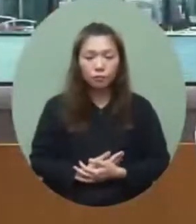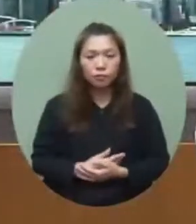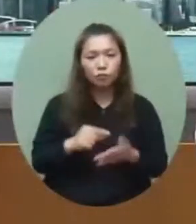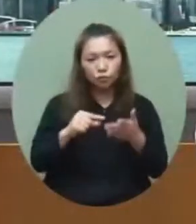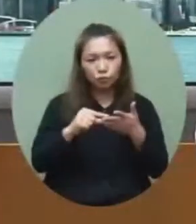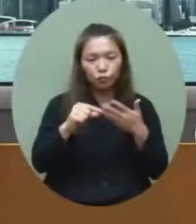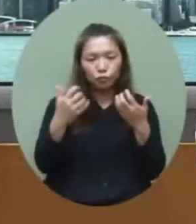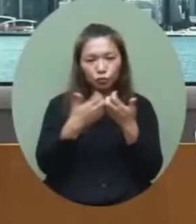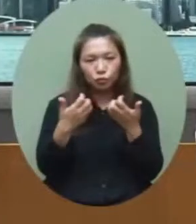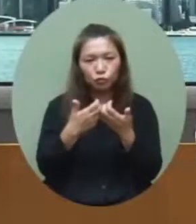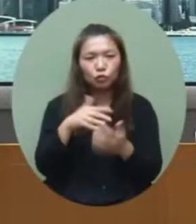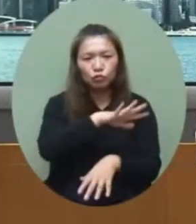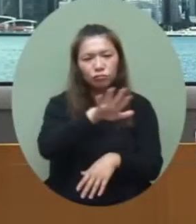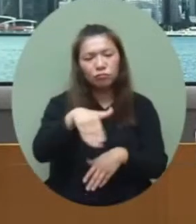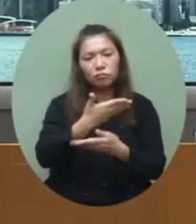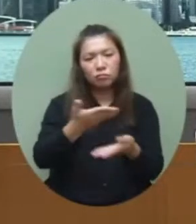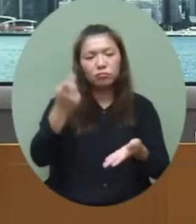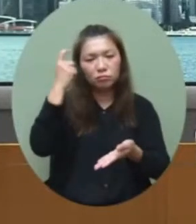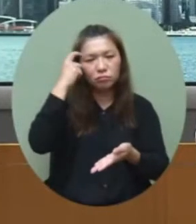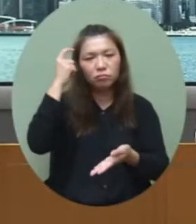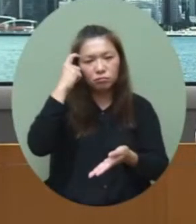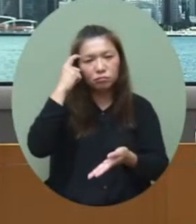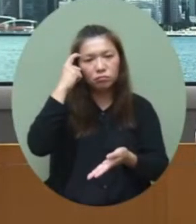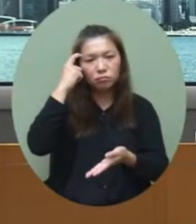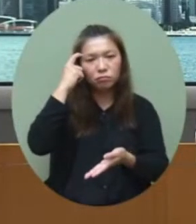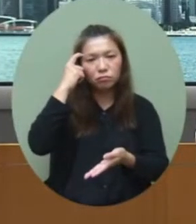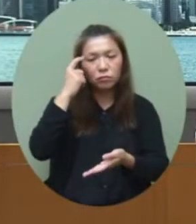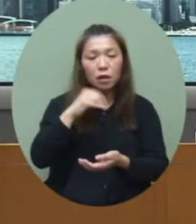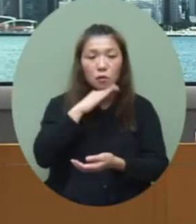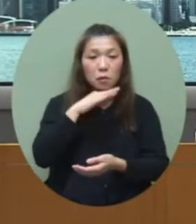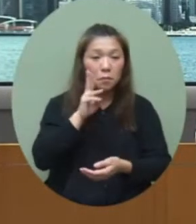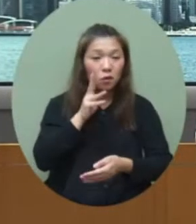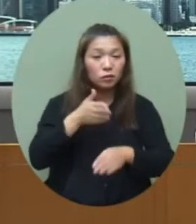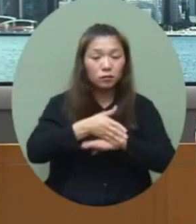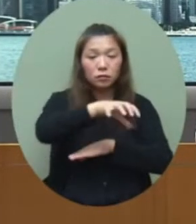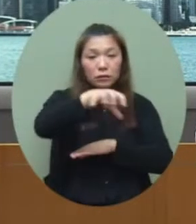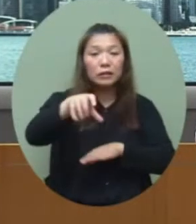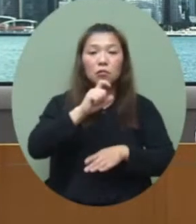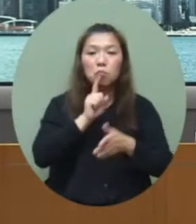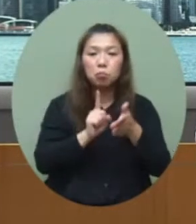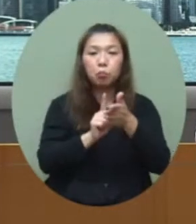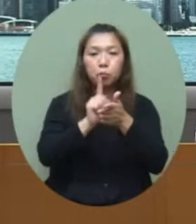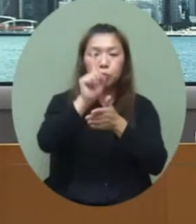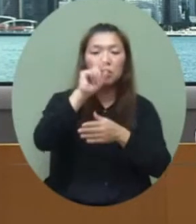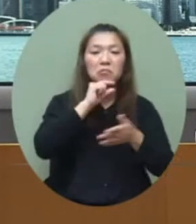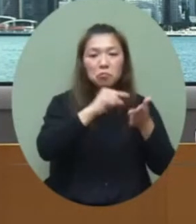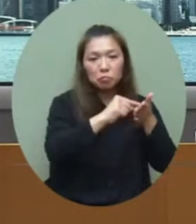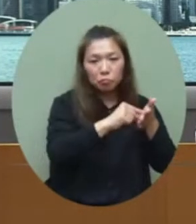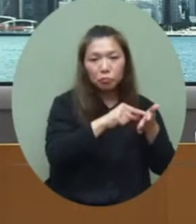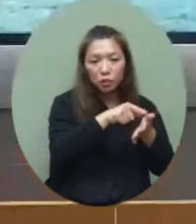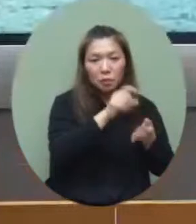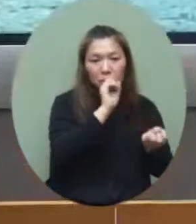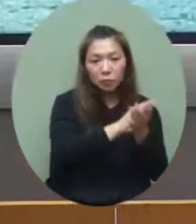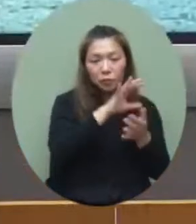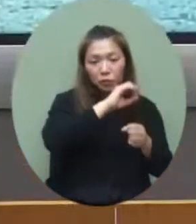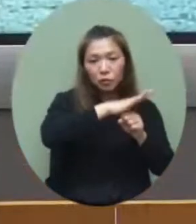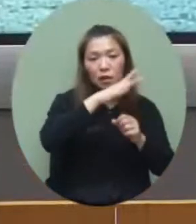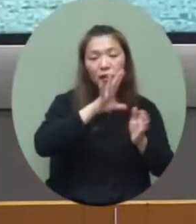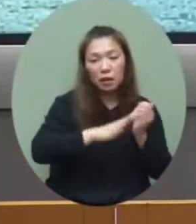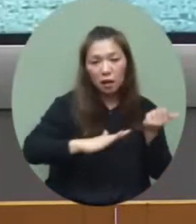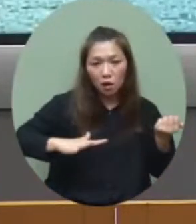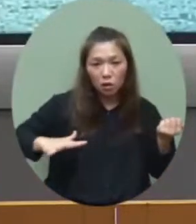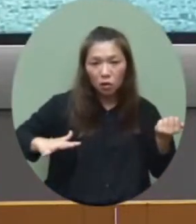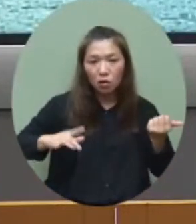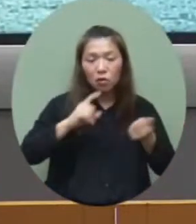care homes? As for the number of care homes, well, you can see that if the number of cases